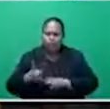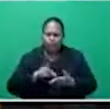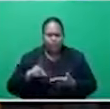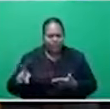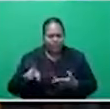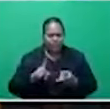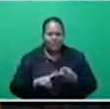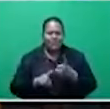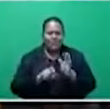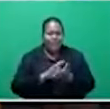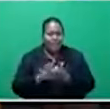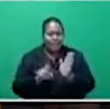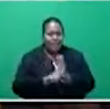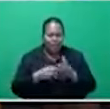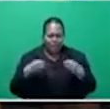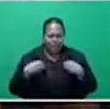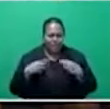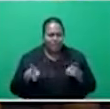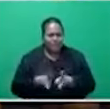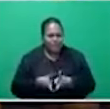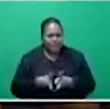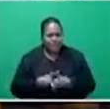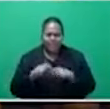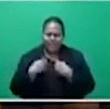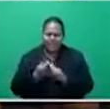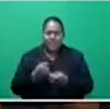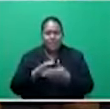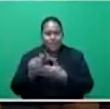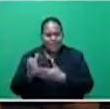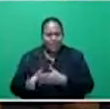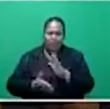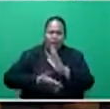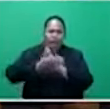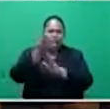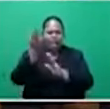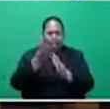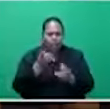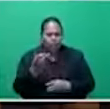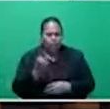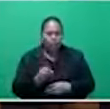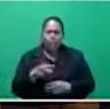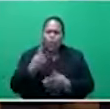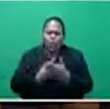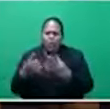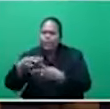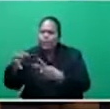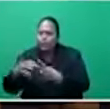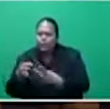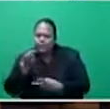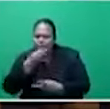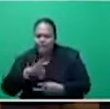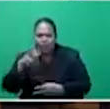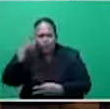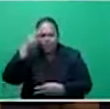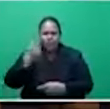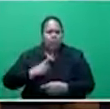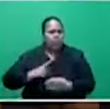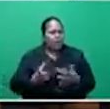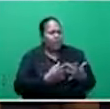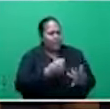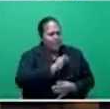business partner and team leaders with very high salaries. Only selective names were chosen for this acting role. Why weren't the other staff